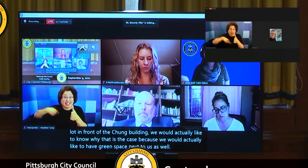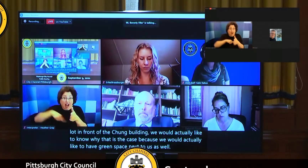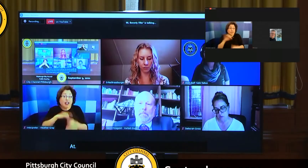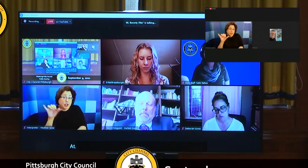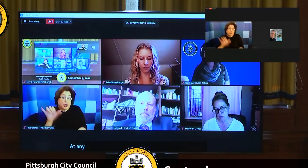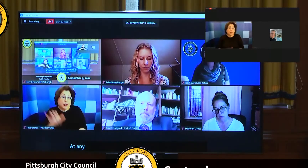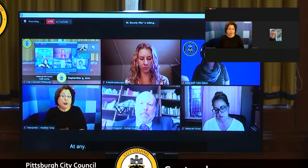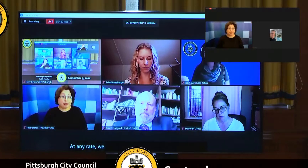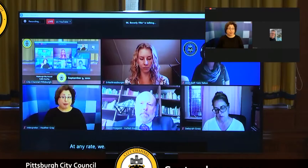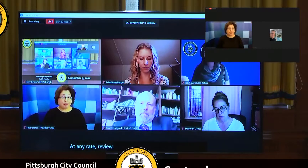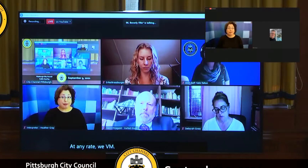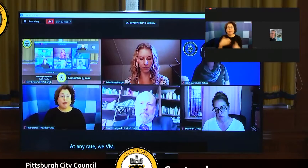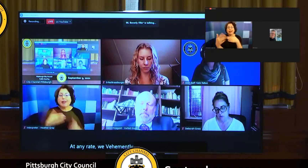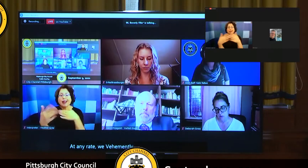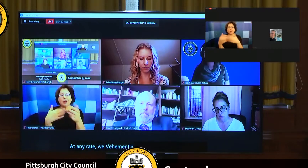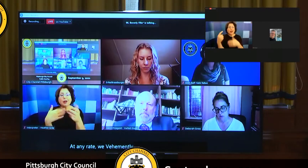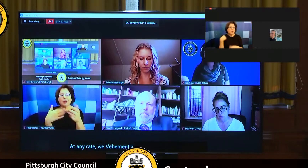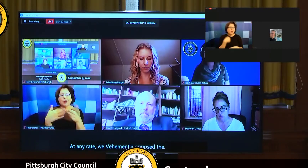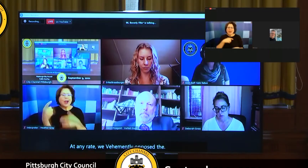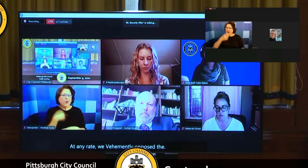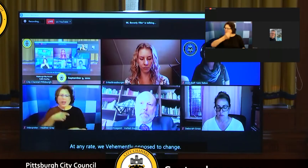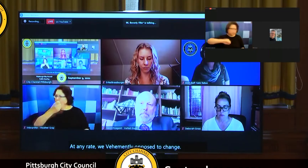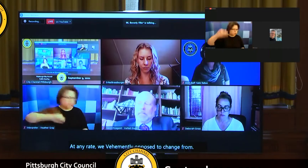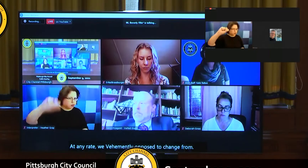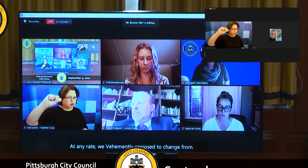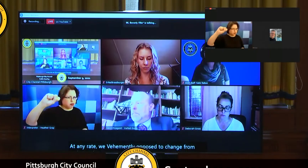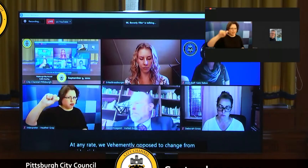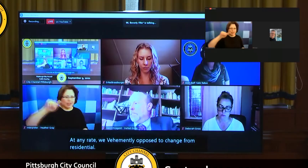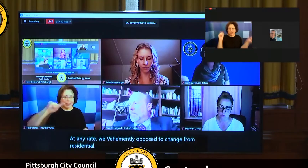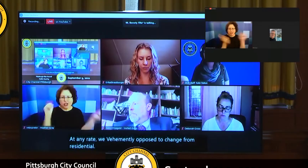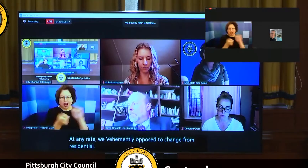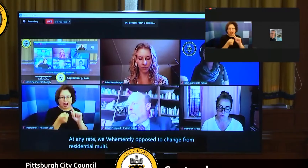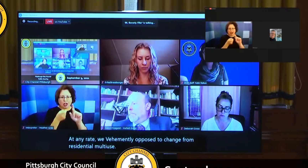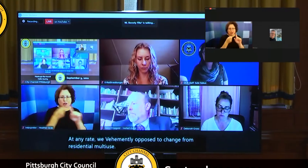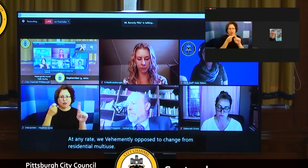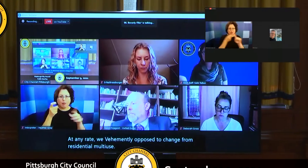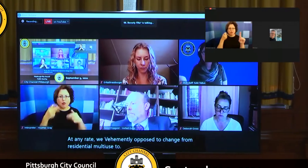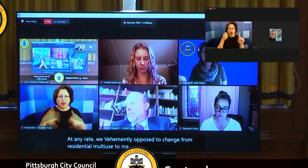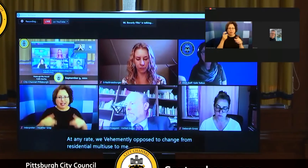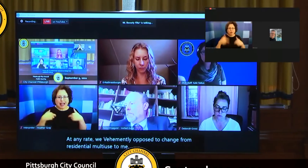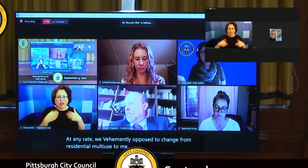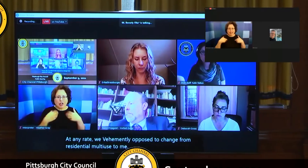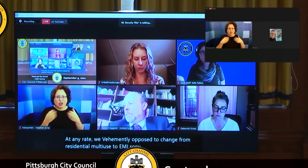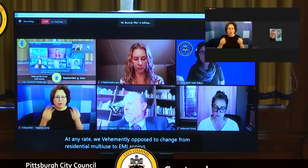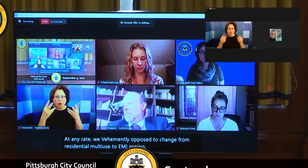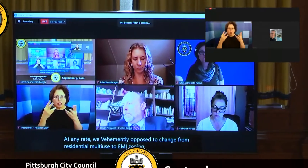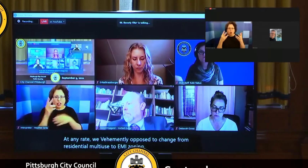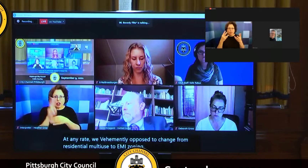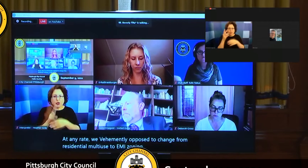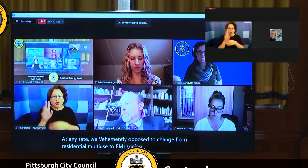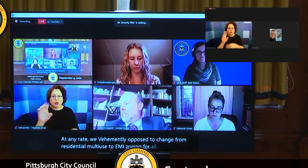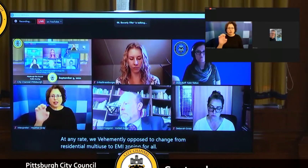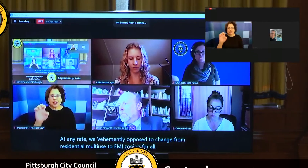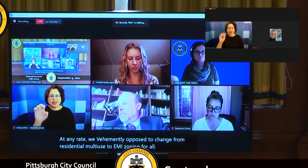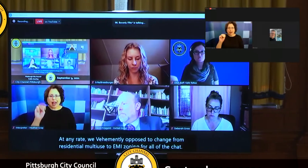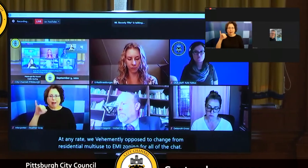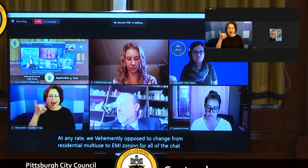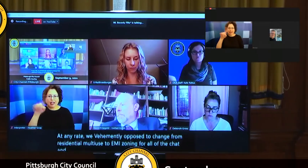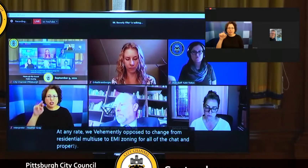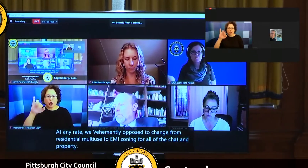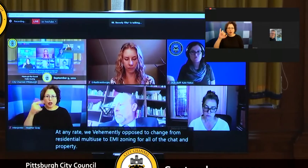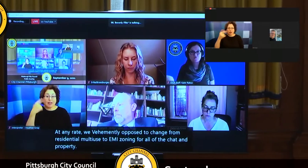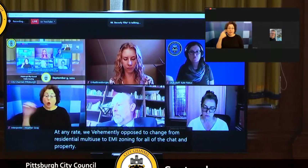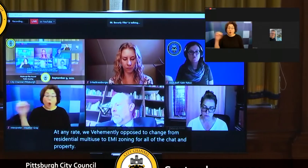we vehemently oppose the change from residential multi-use to EMI zoning for all of the Chatham properties along